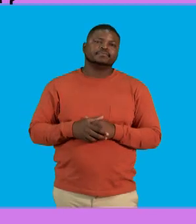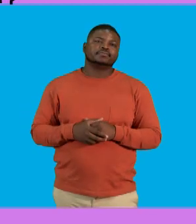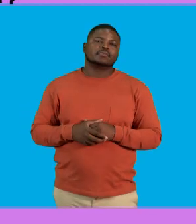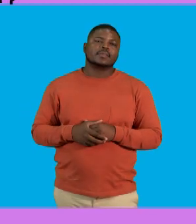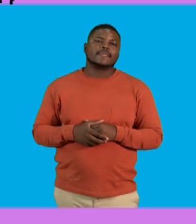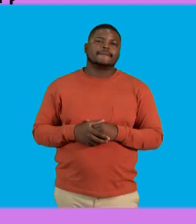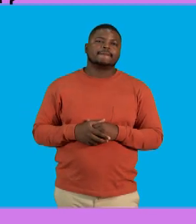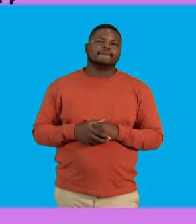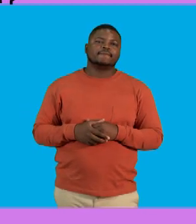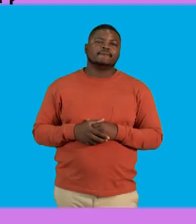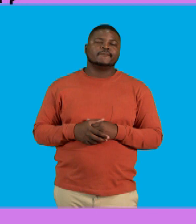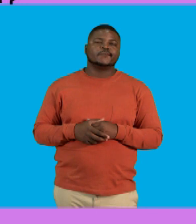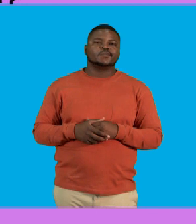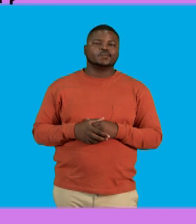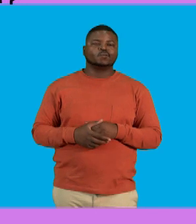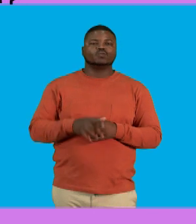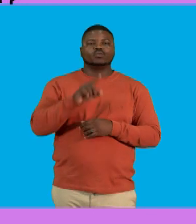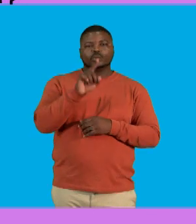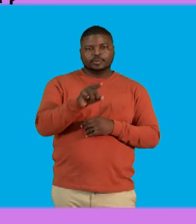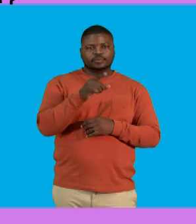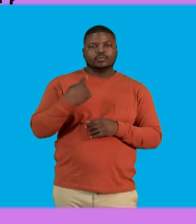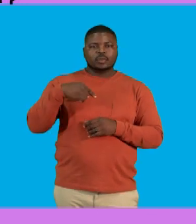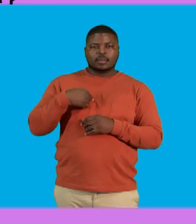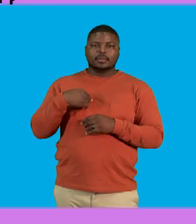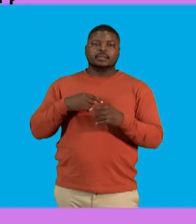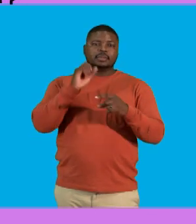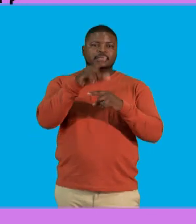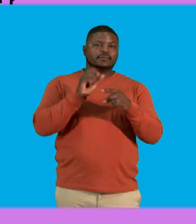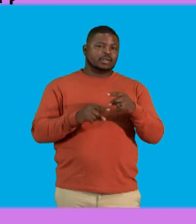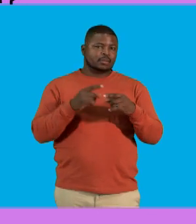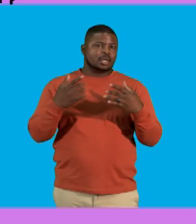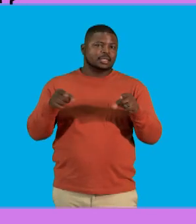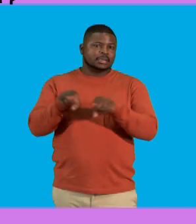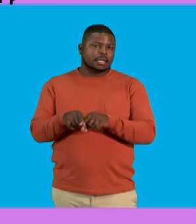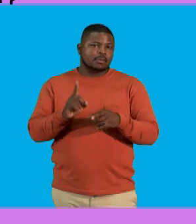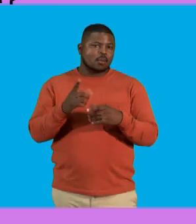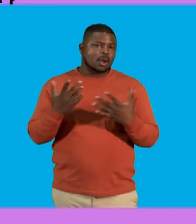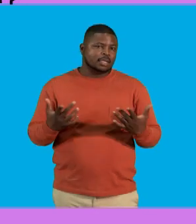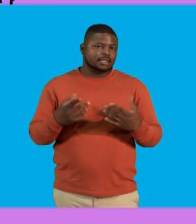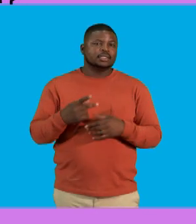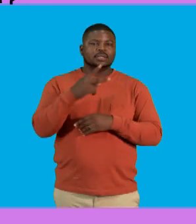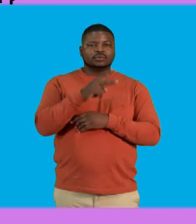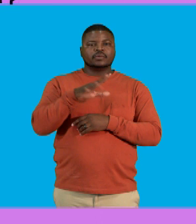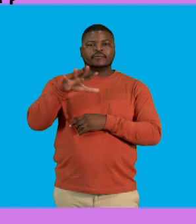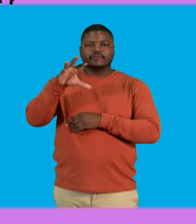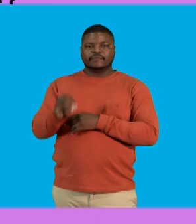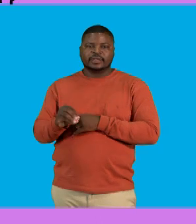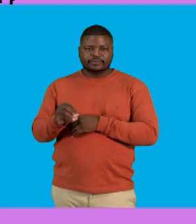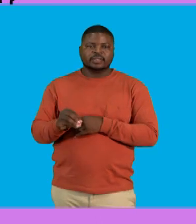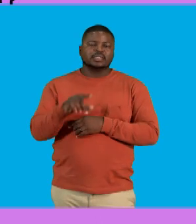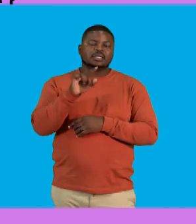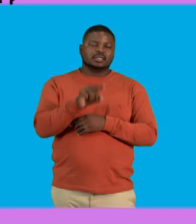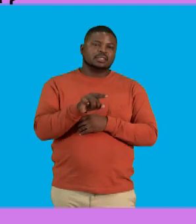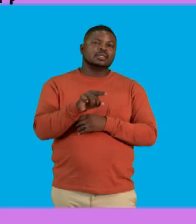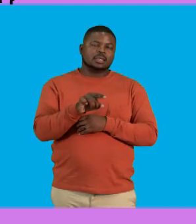say 1,000, because this is what we are calculating for, divided by, what is the unit that is the same on the conversion factor? Is the 250. Divided